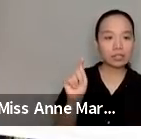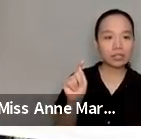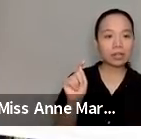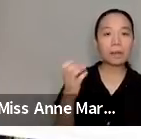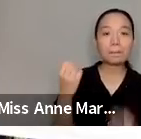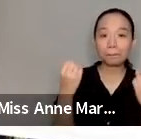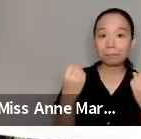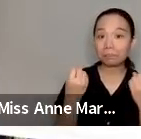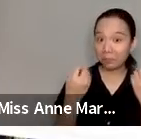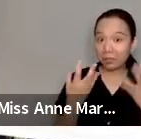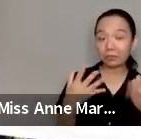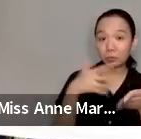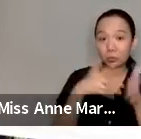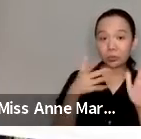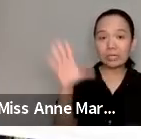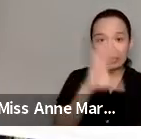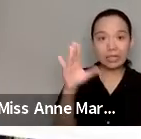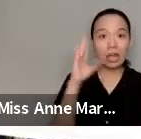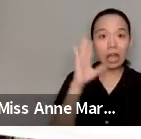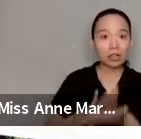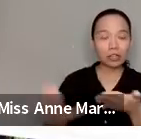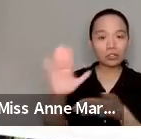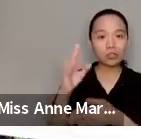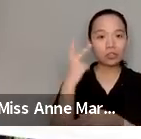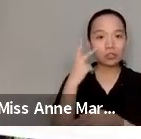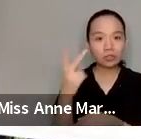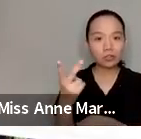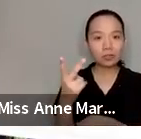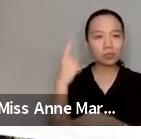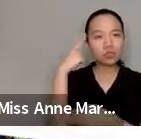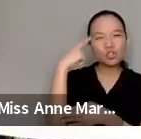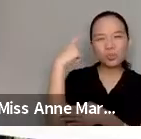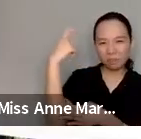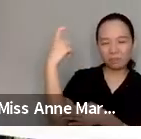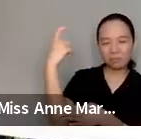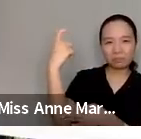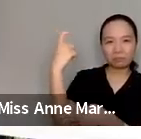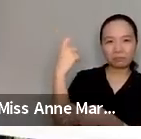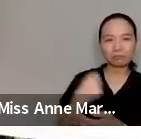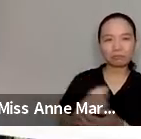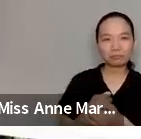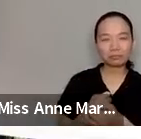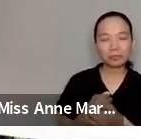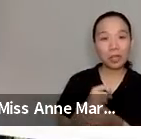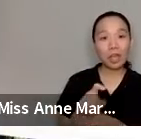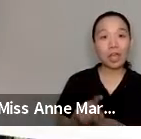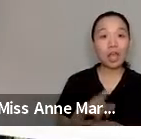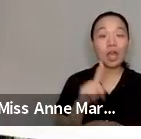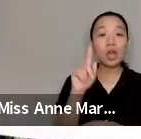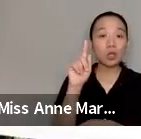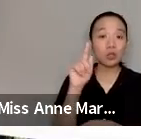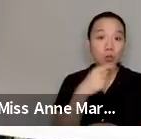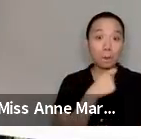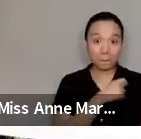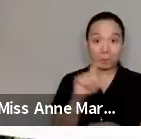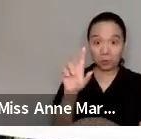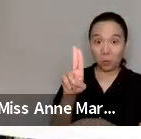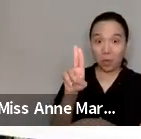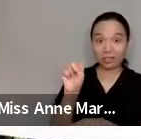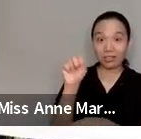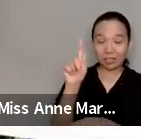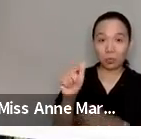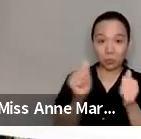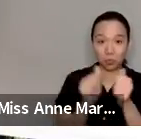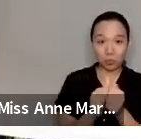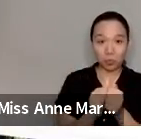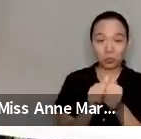number of my students see college as a far-fetched dream. Your Thomasian education comes with a responsibility